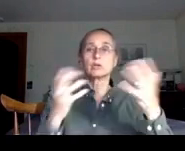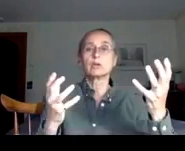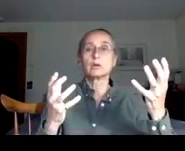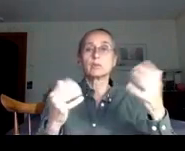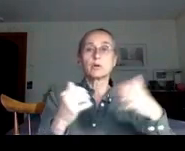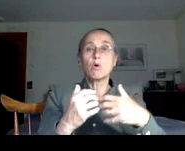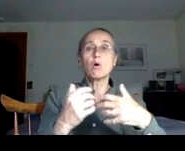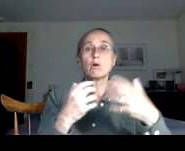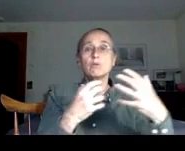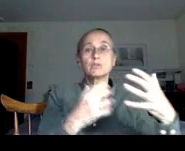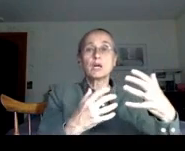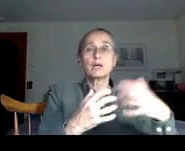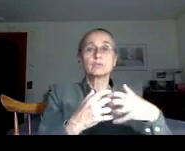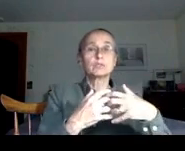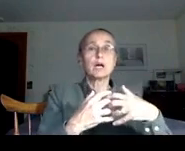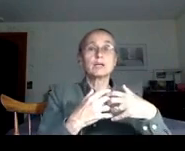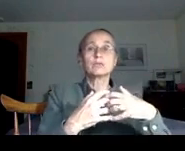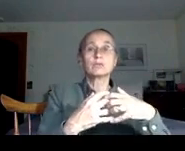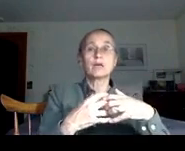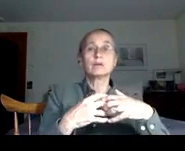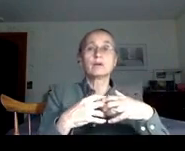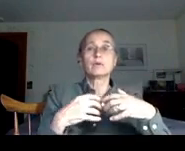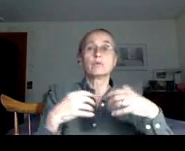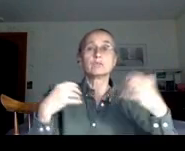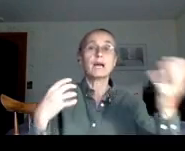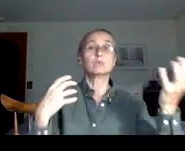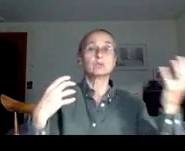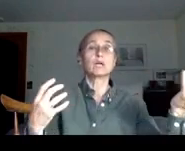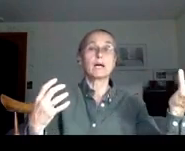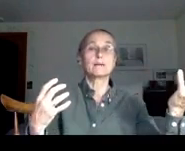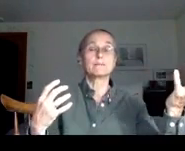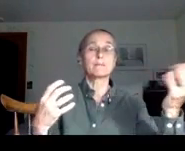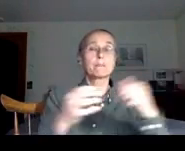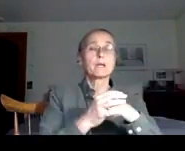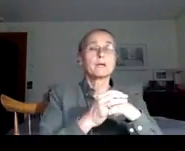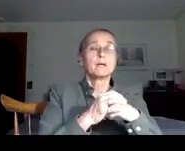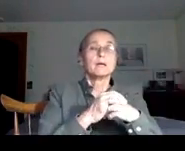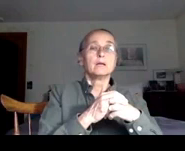sprinkler. But all the child signed or said was outside.